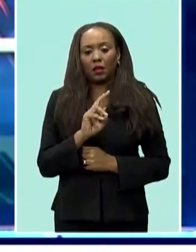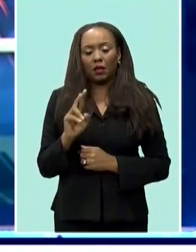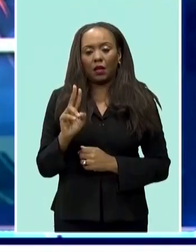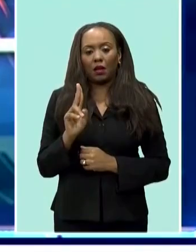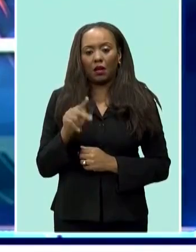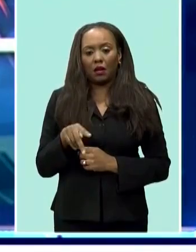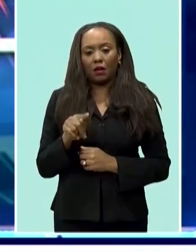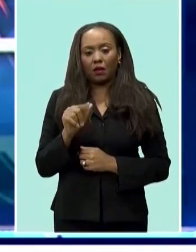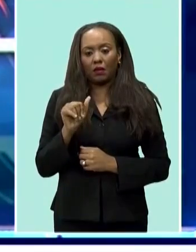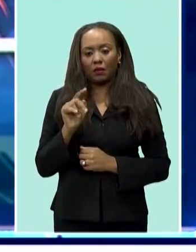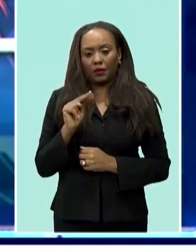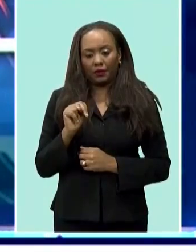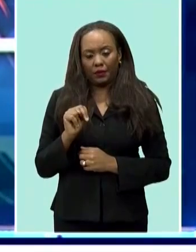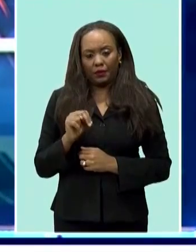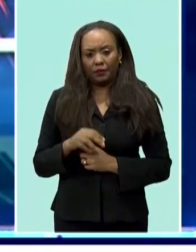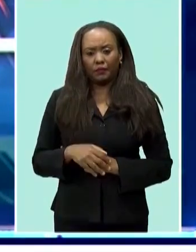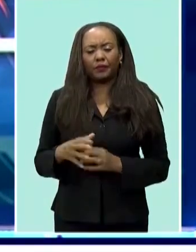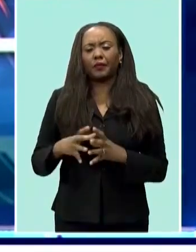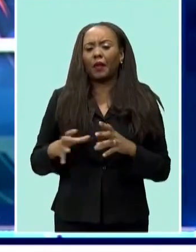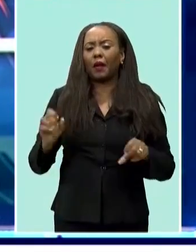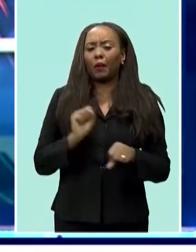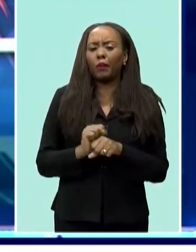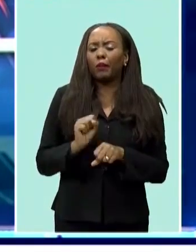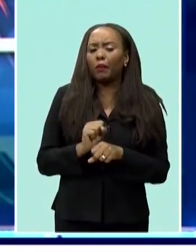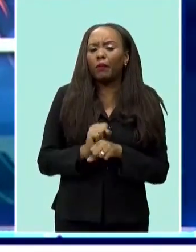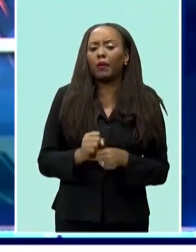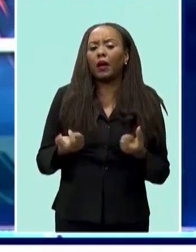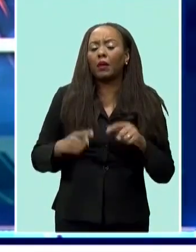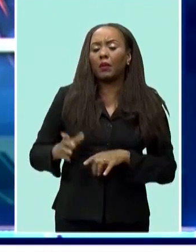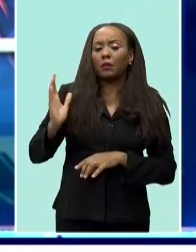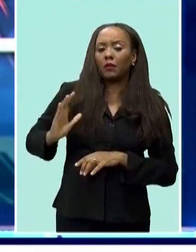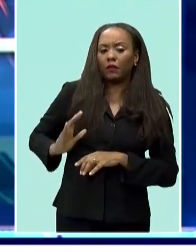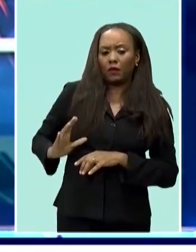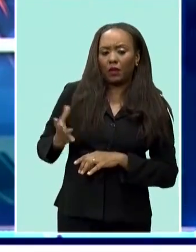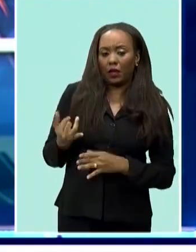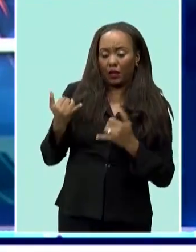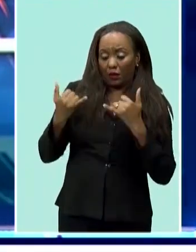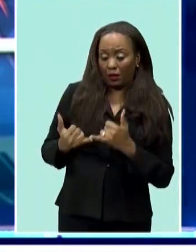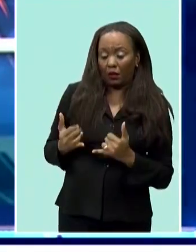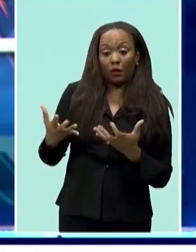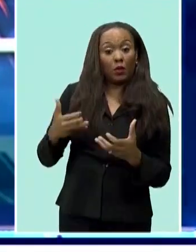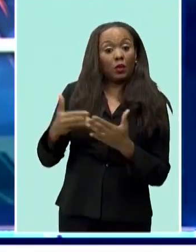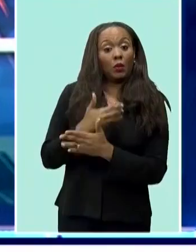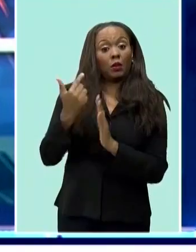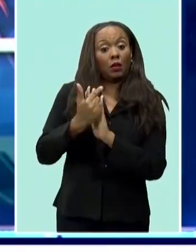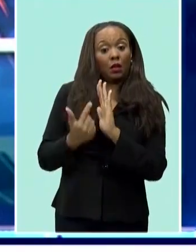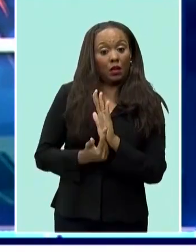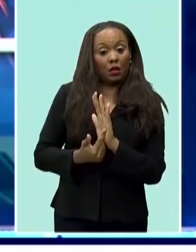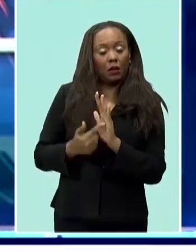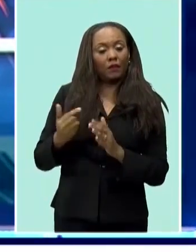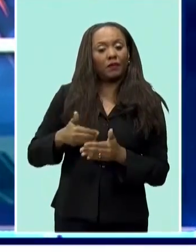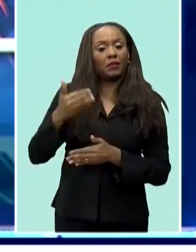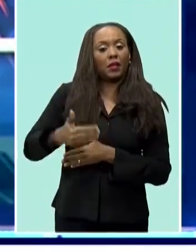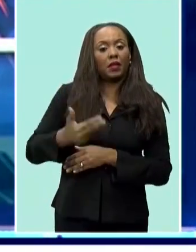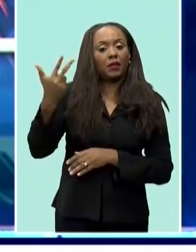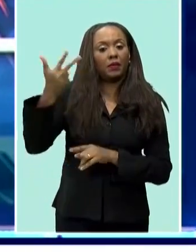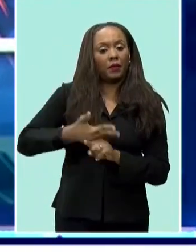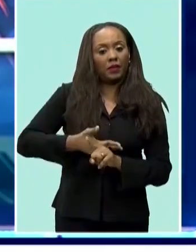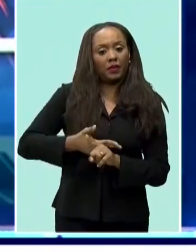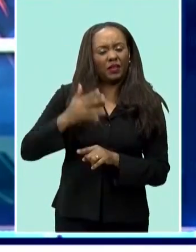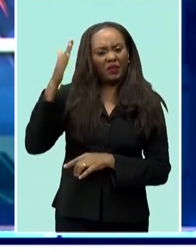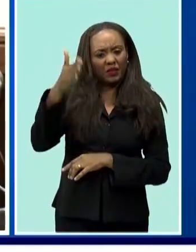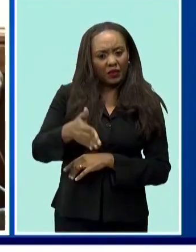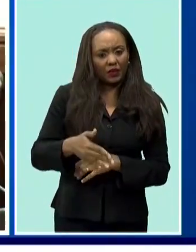house, the AG says a lot of work has already been done and the administration is hoping to bring that new legislation to Parliament in another 3